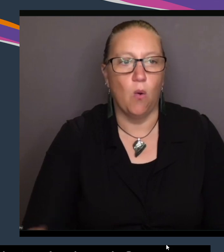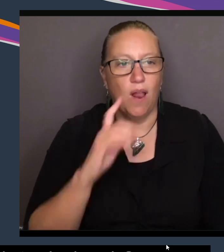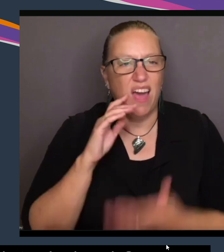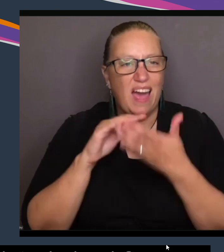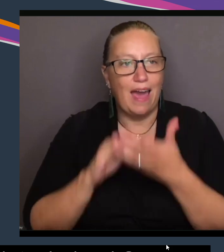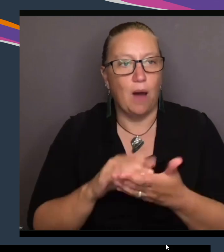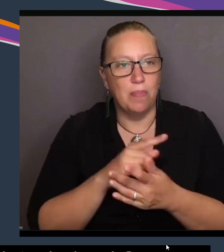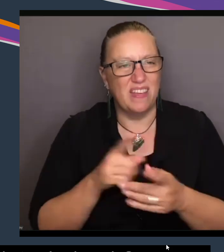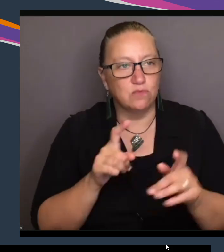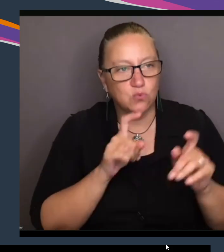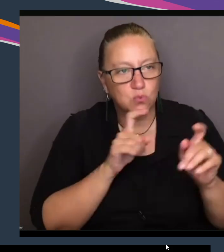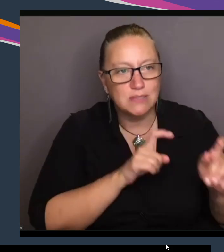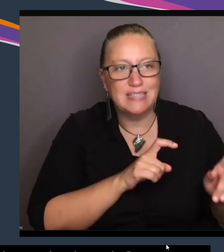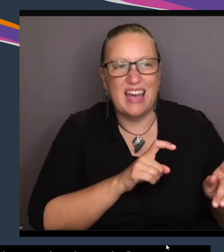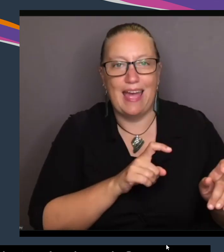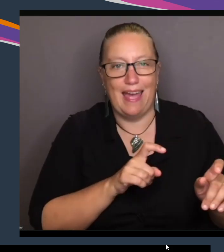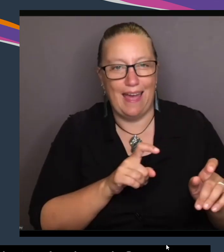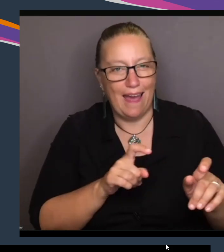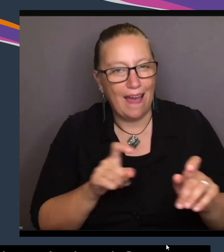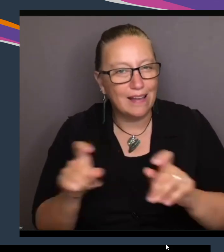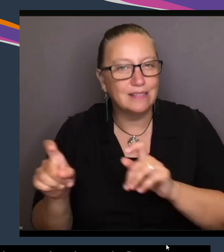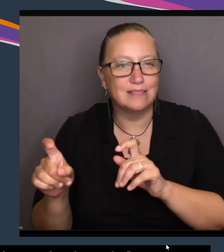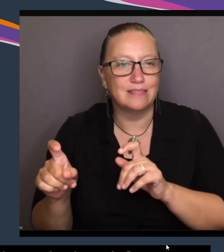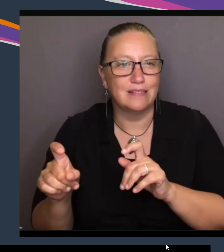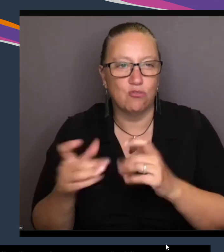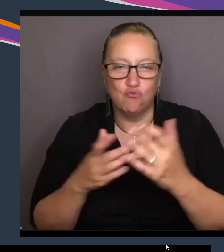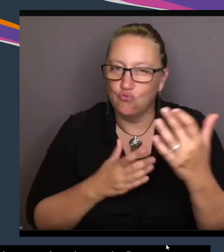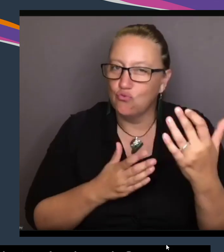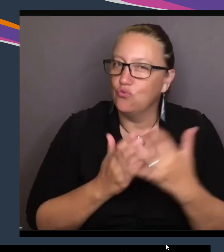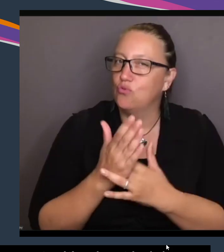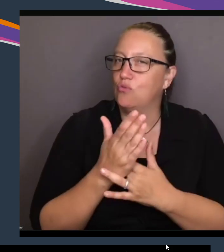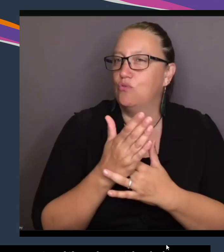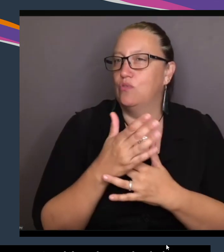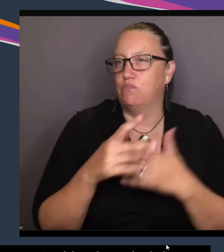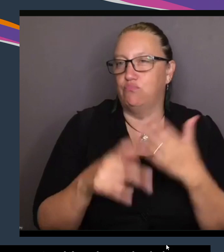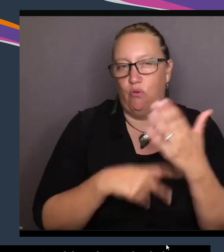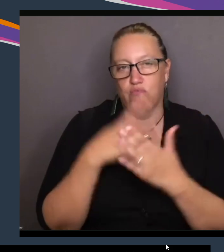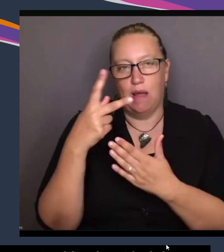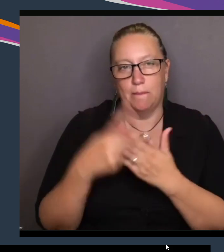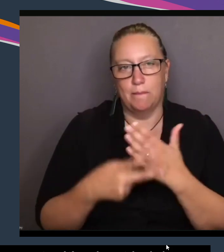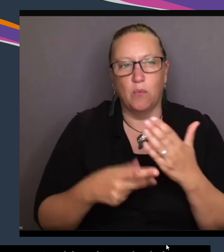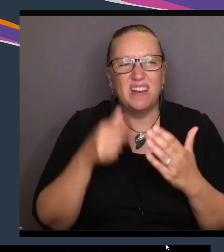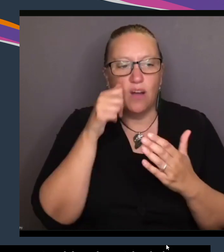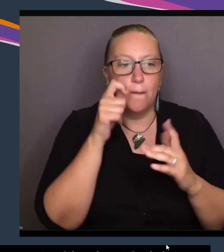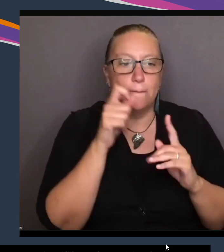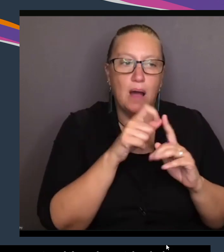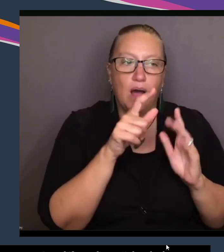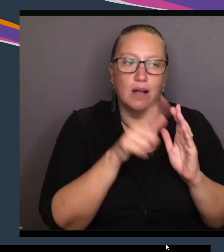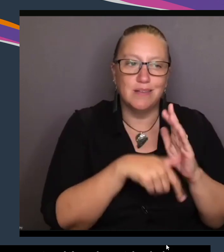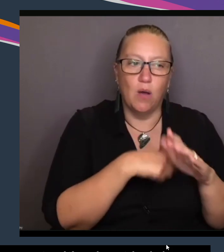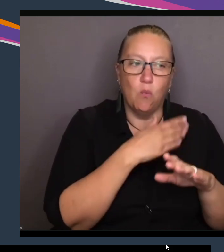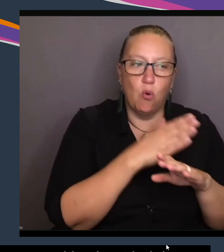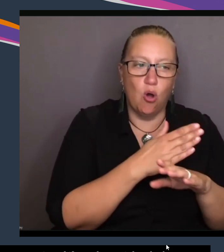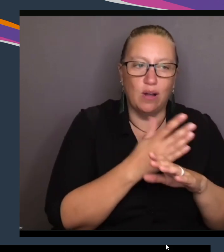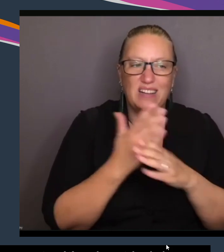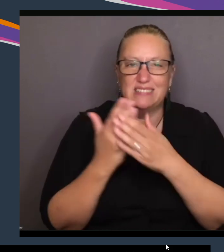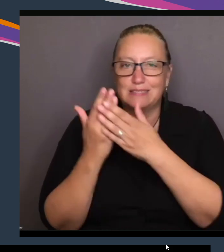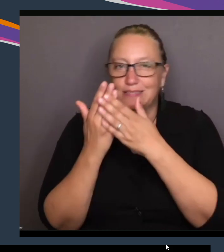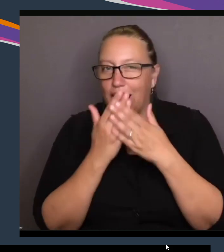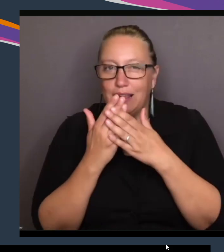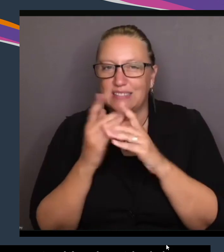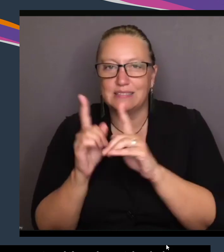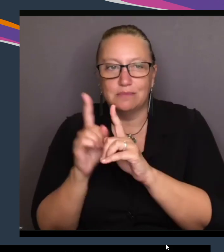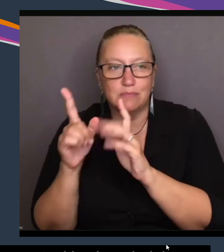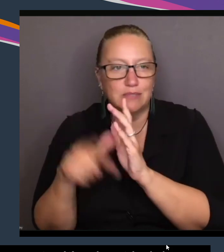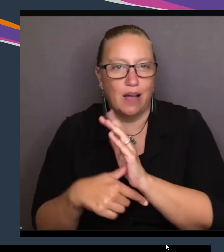we know that it is really difficult to manage part-time work as well as study, as well as